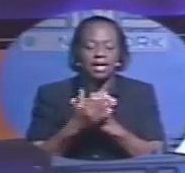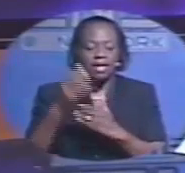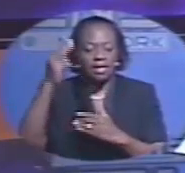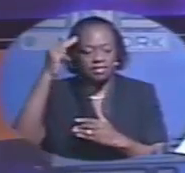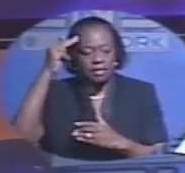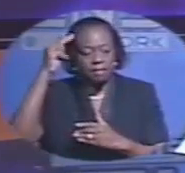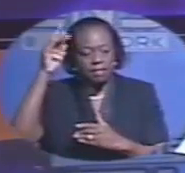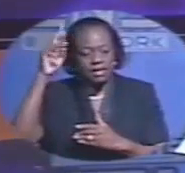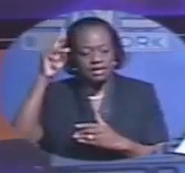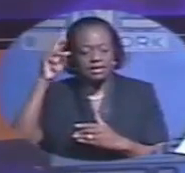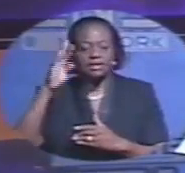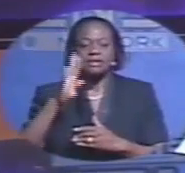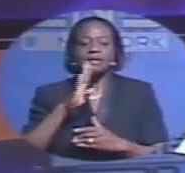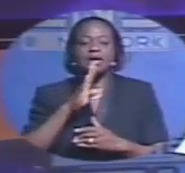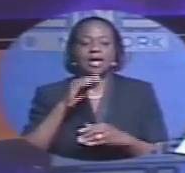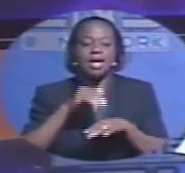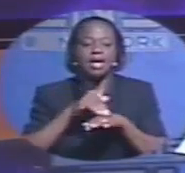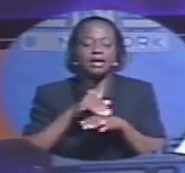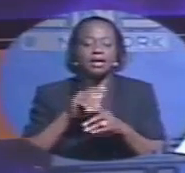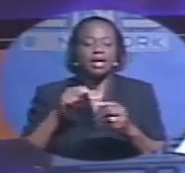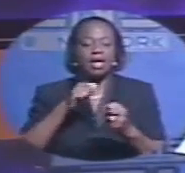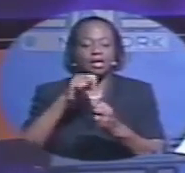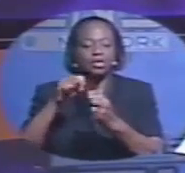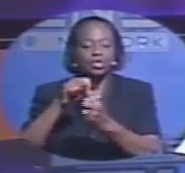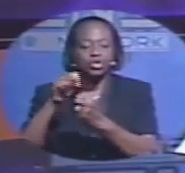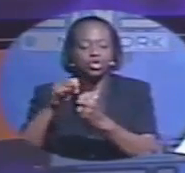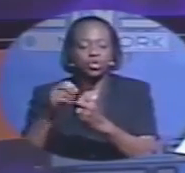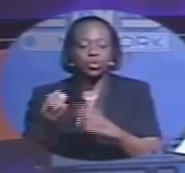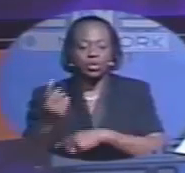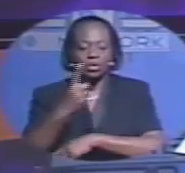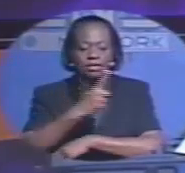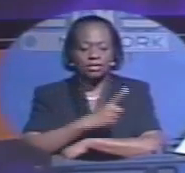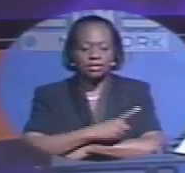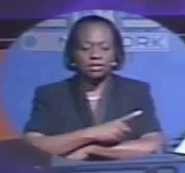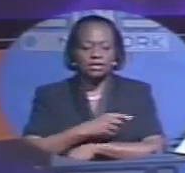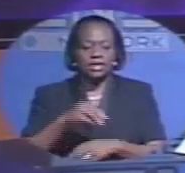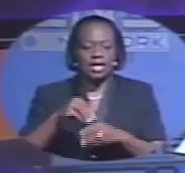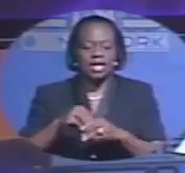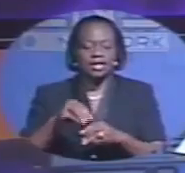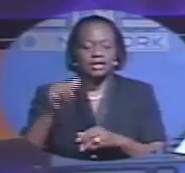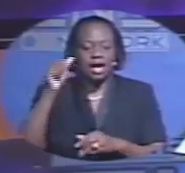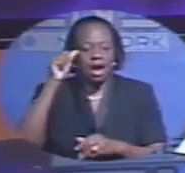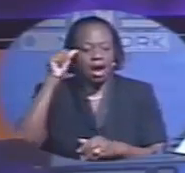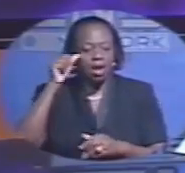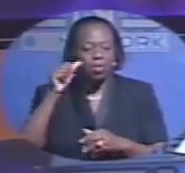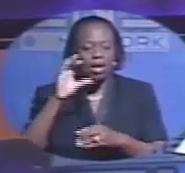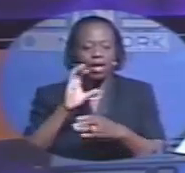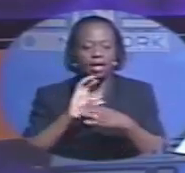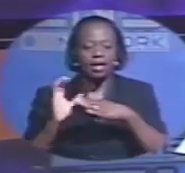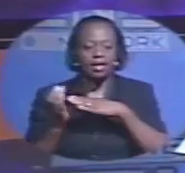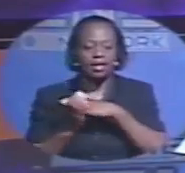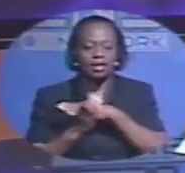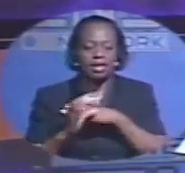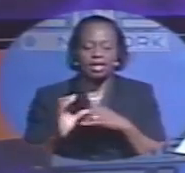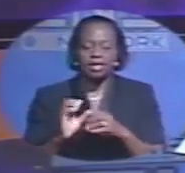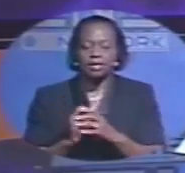and international commerce, Potters Key and Arawak Key. Carla Palmer reports on what the minister found.